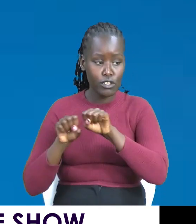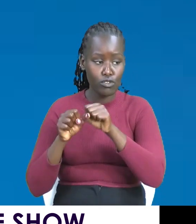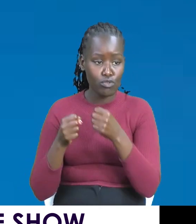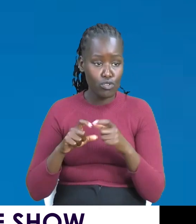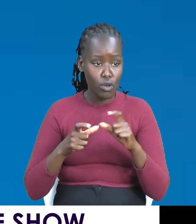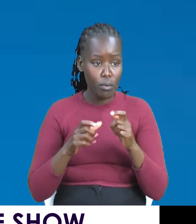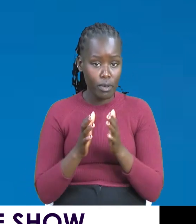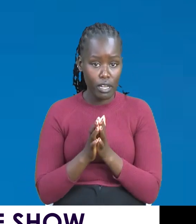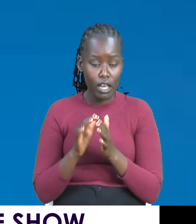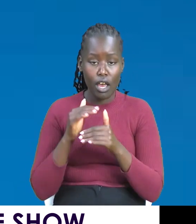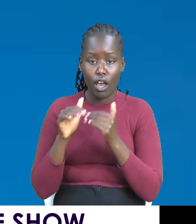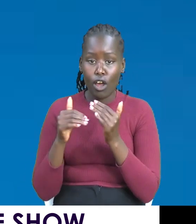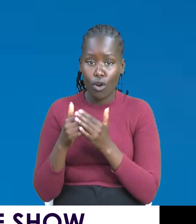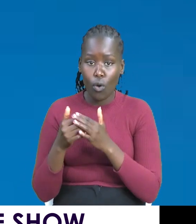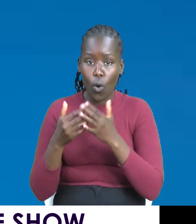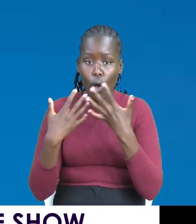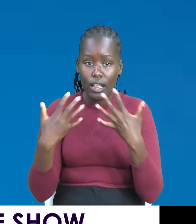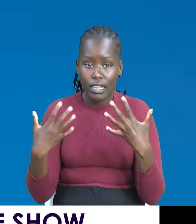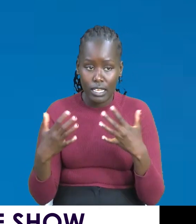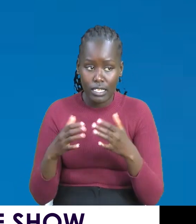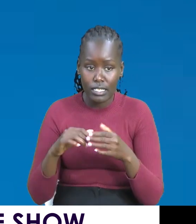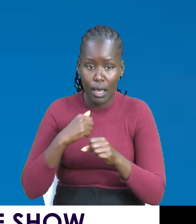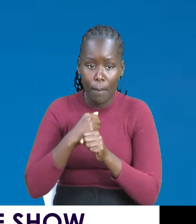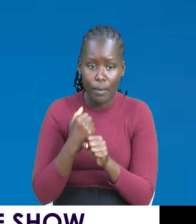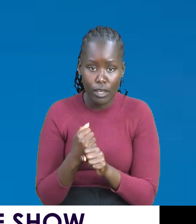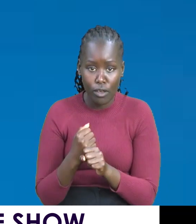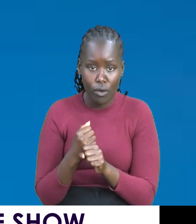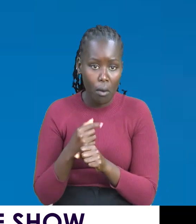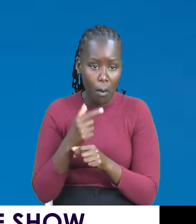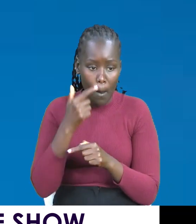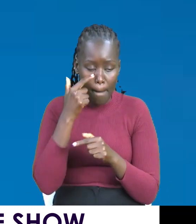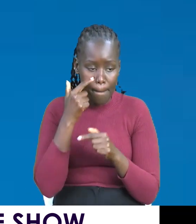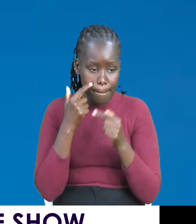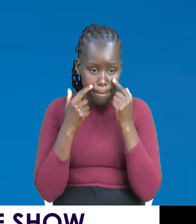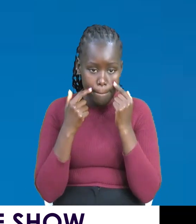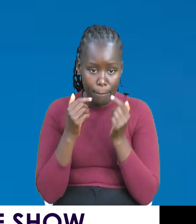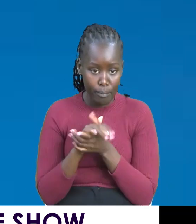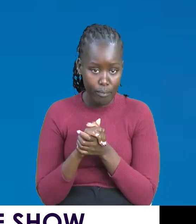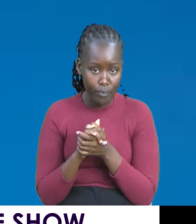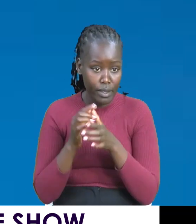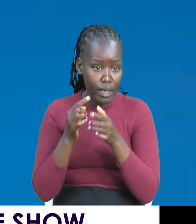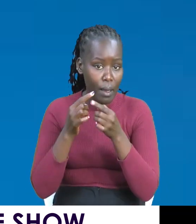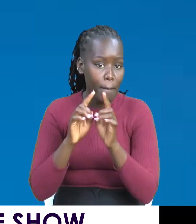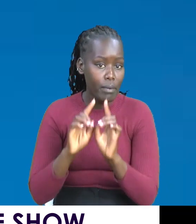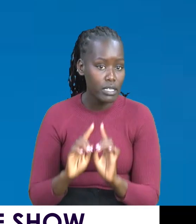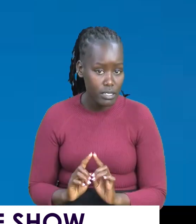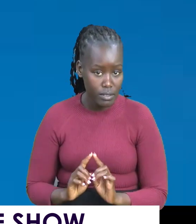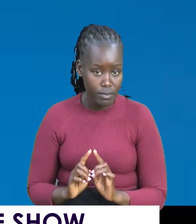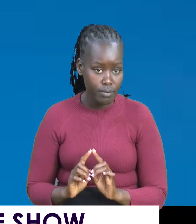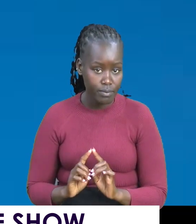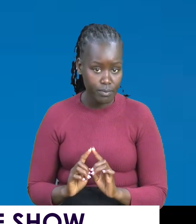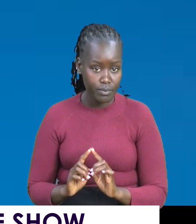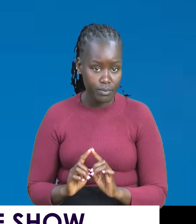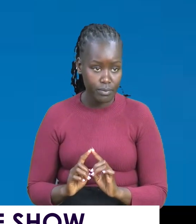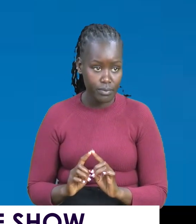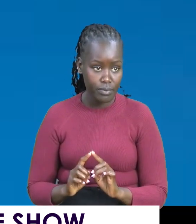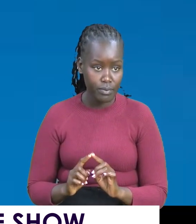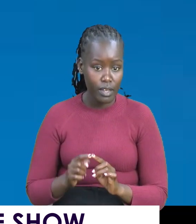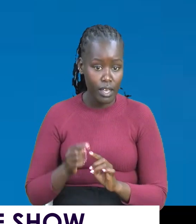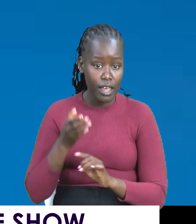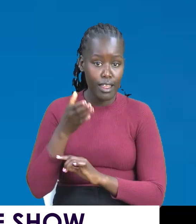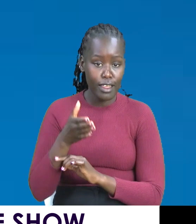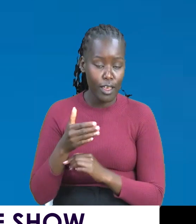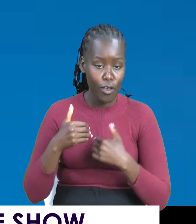of evil, and causing you to wet your pillows with tears. But then, therein lies